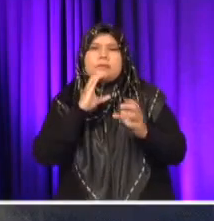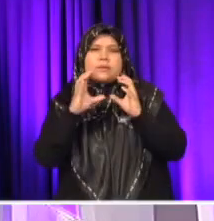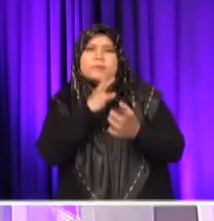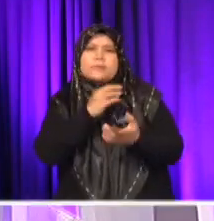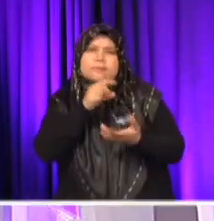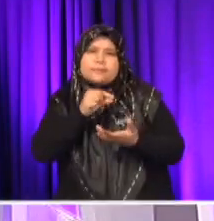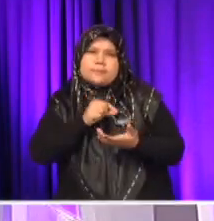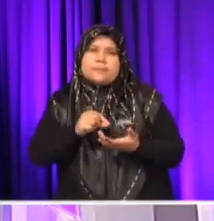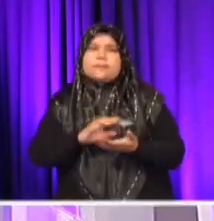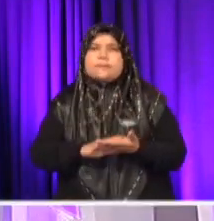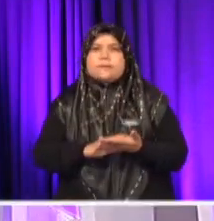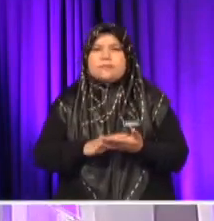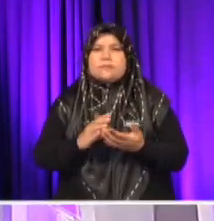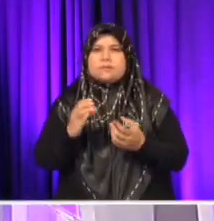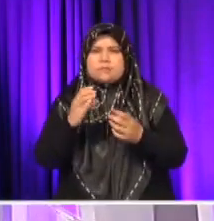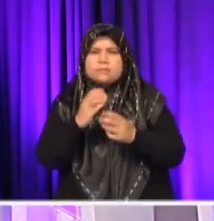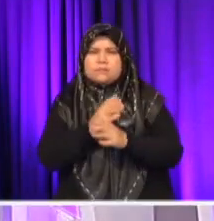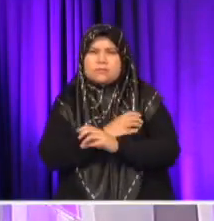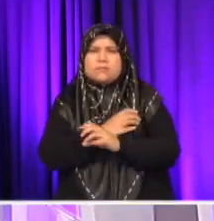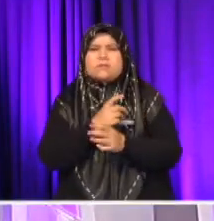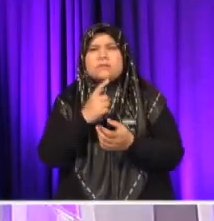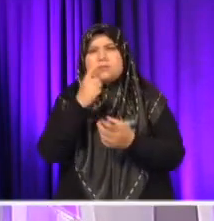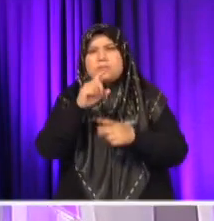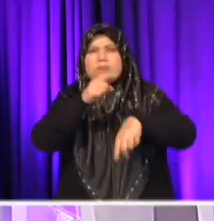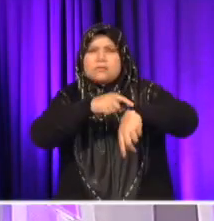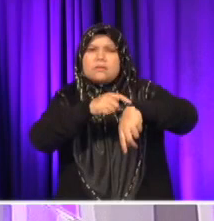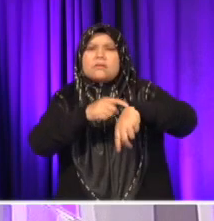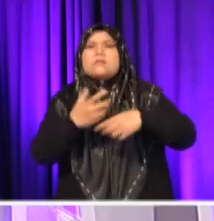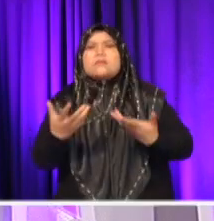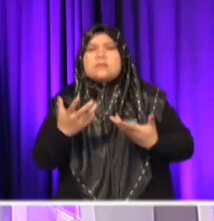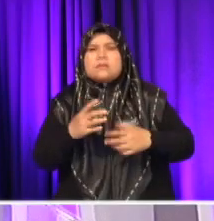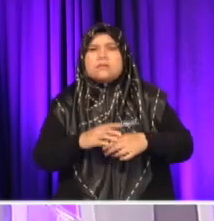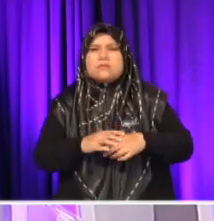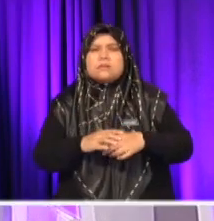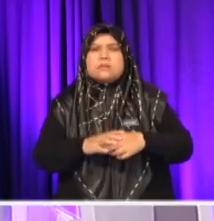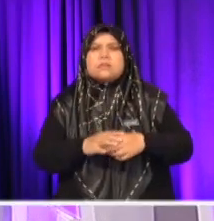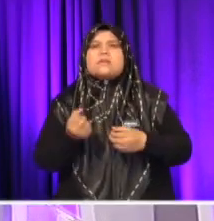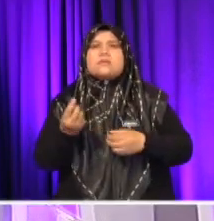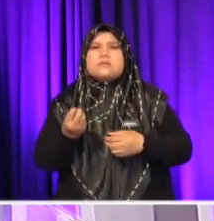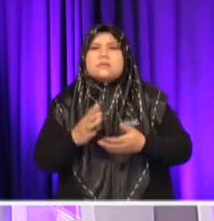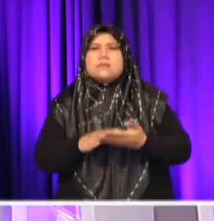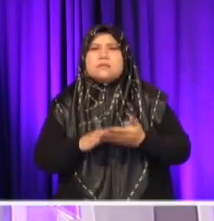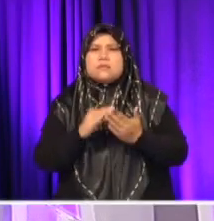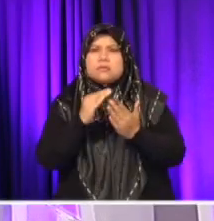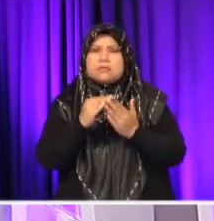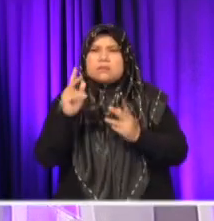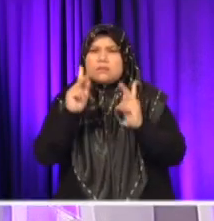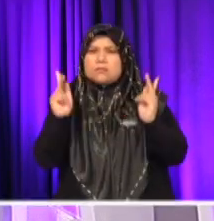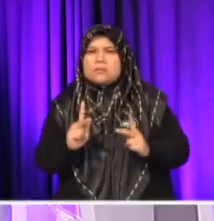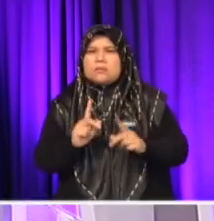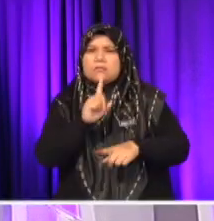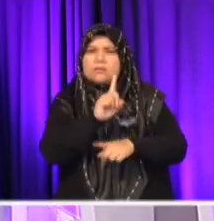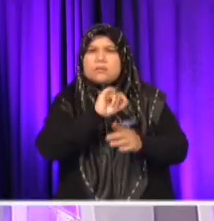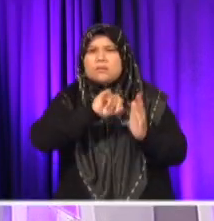of the challenges that pupils would face is time. So this paper, this assessment has 1